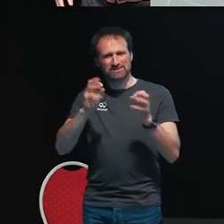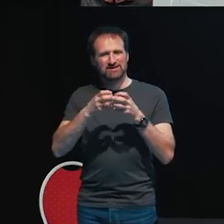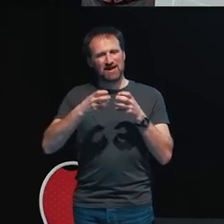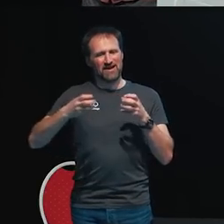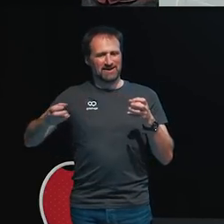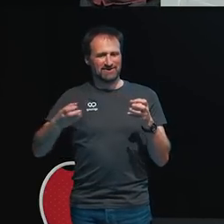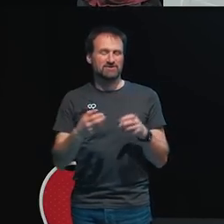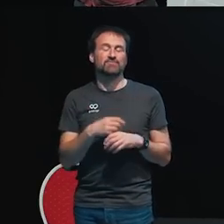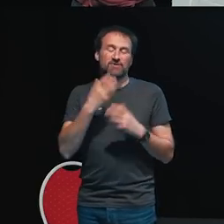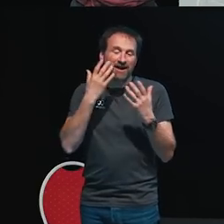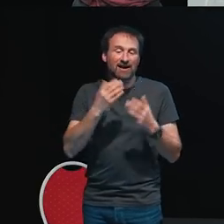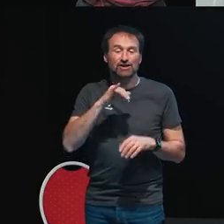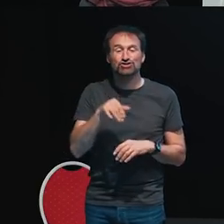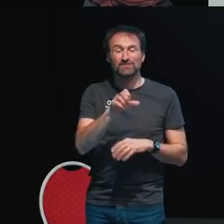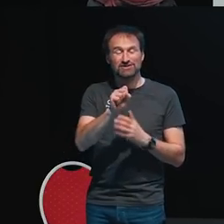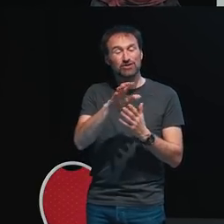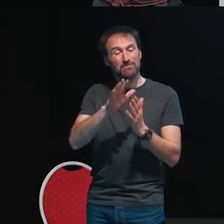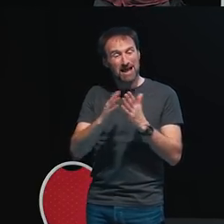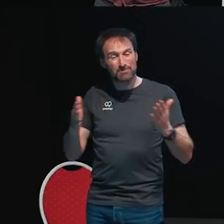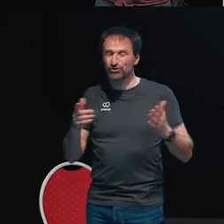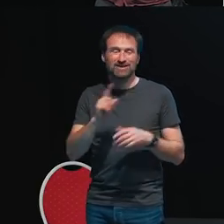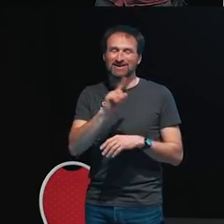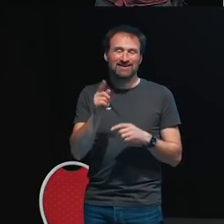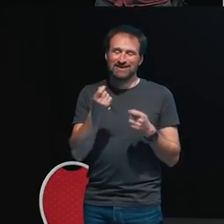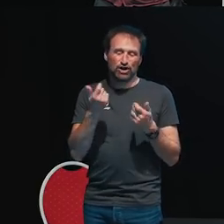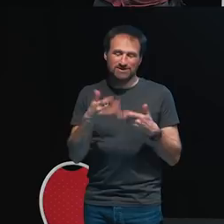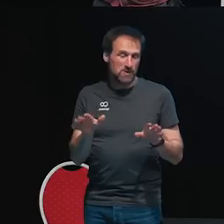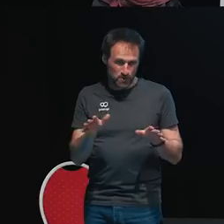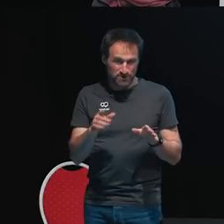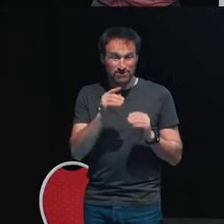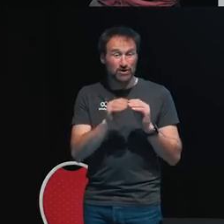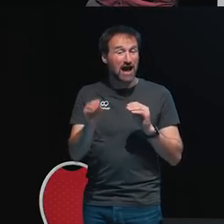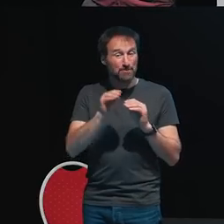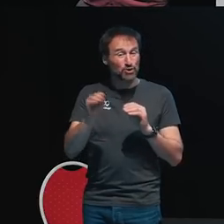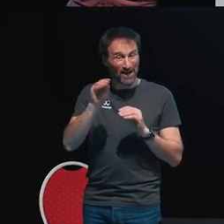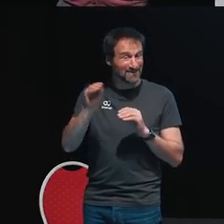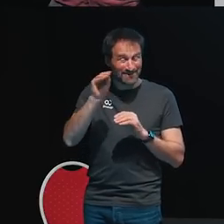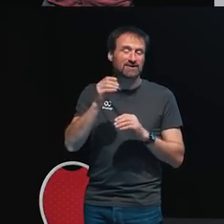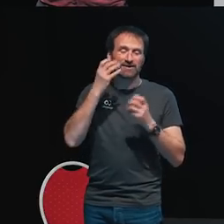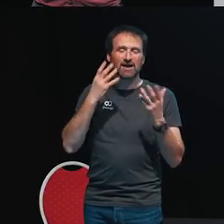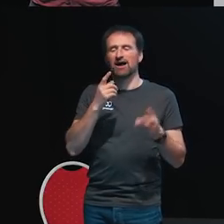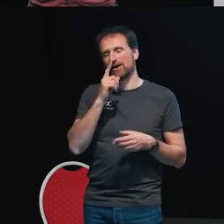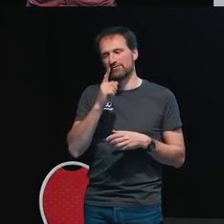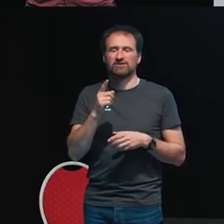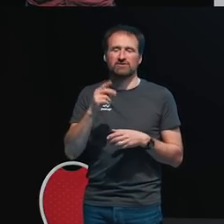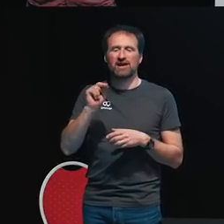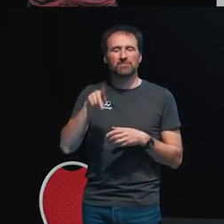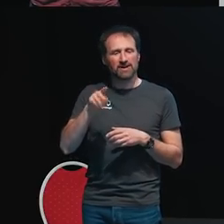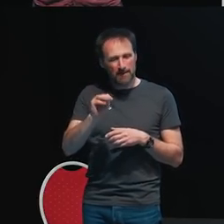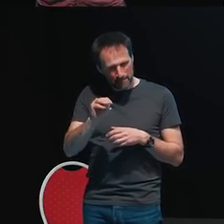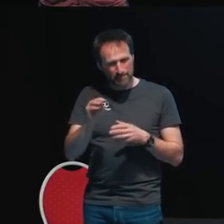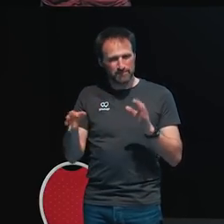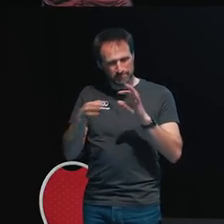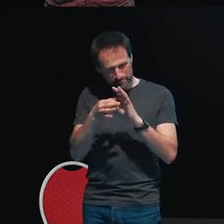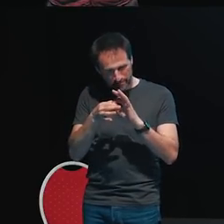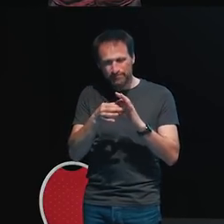Because it doesn't come for free. I mean, with upgrading, for example, is easier if you just host a module in NPM, and with the standard